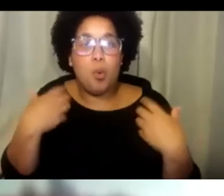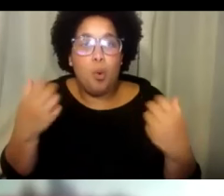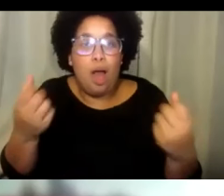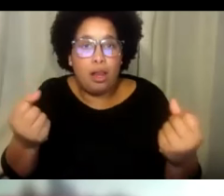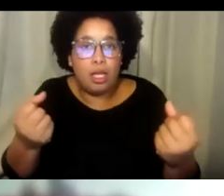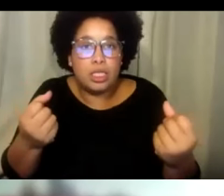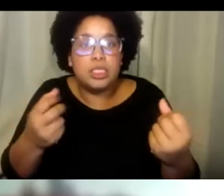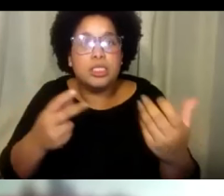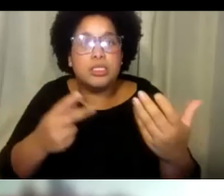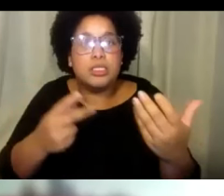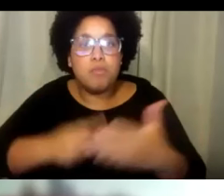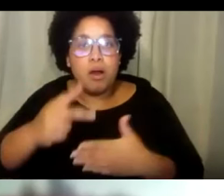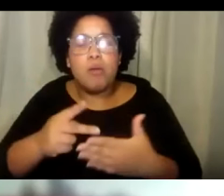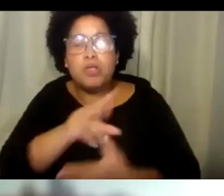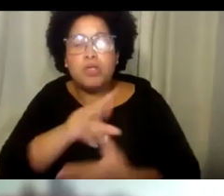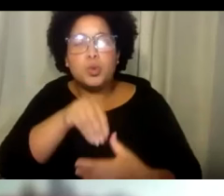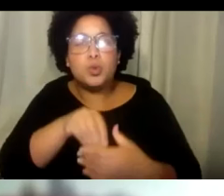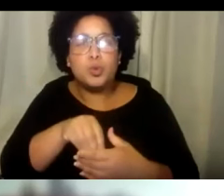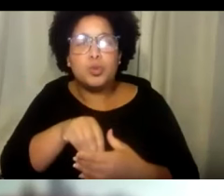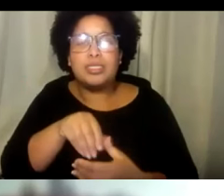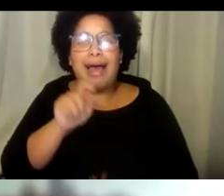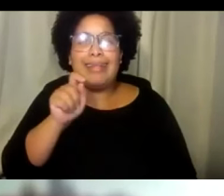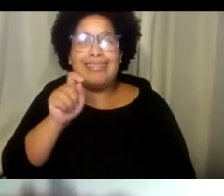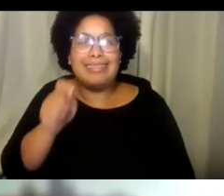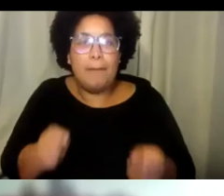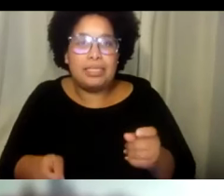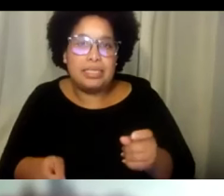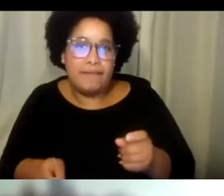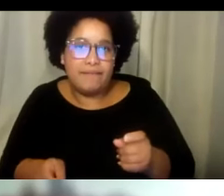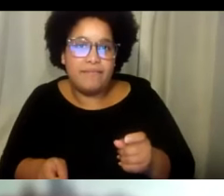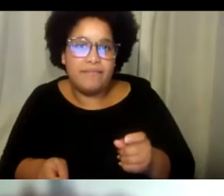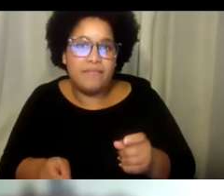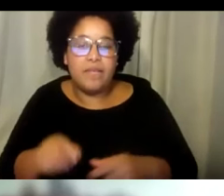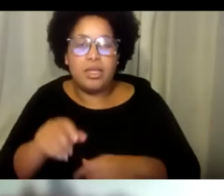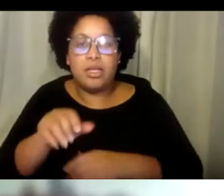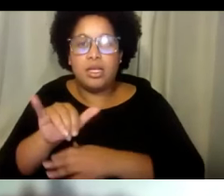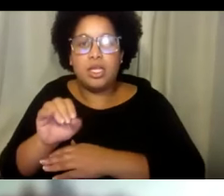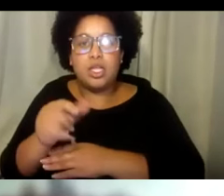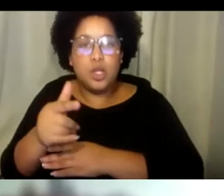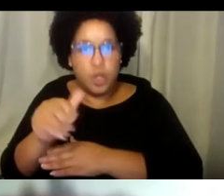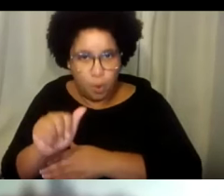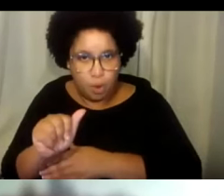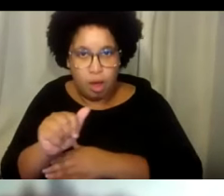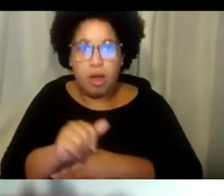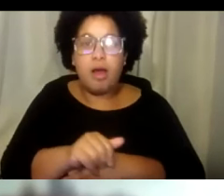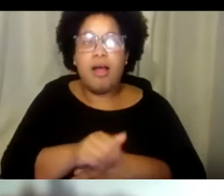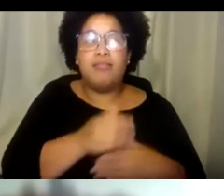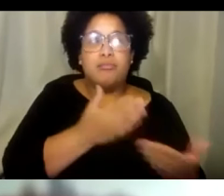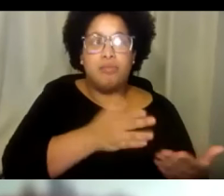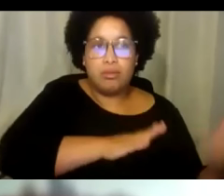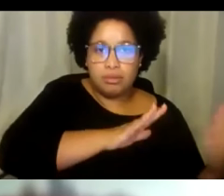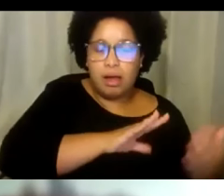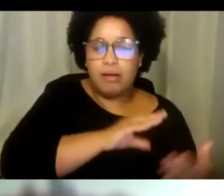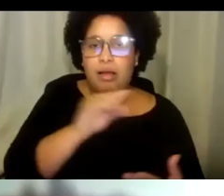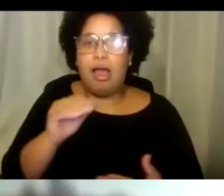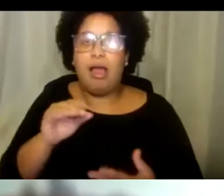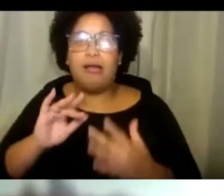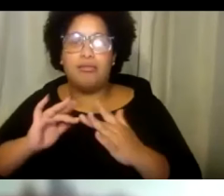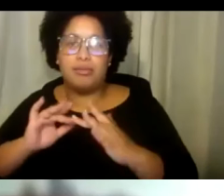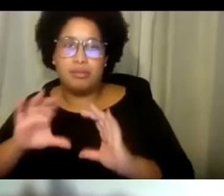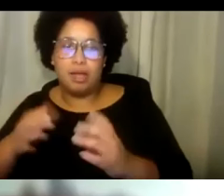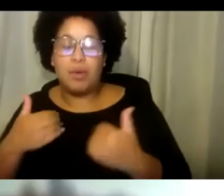includes adaptive yoga, which is both on site and in a virtual classroom. We have